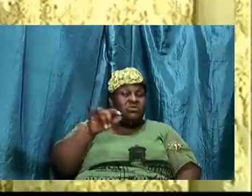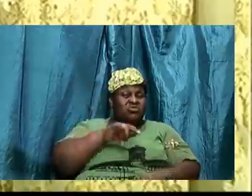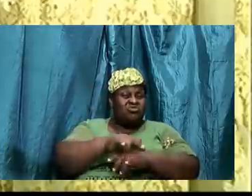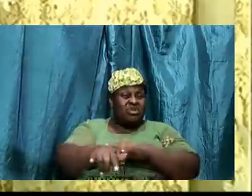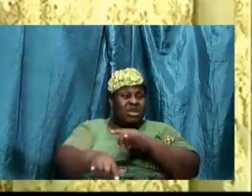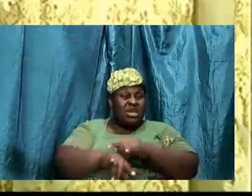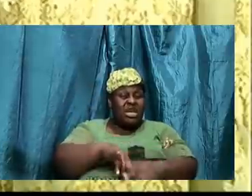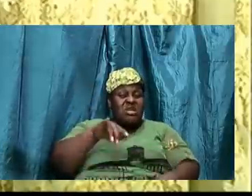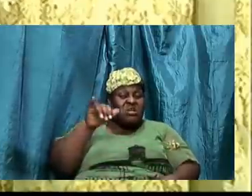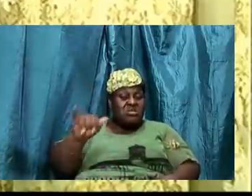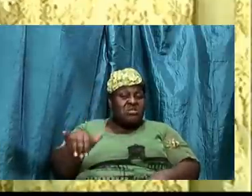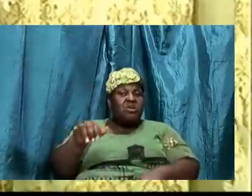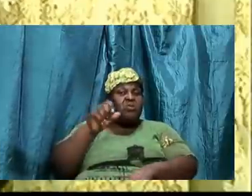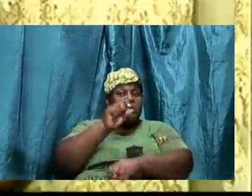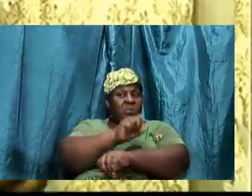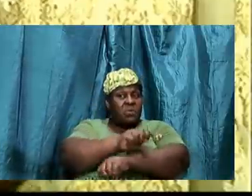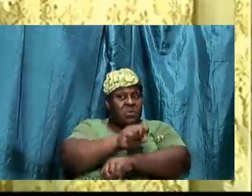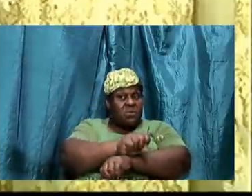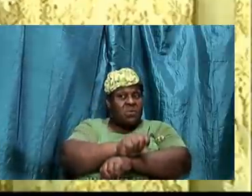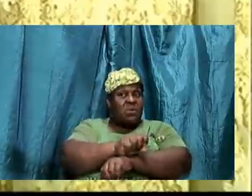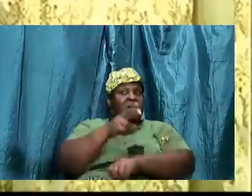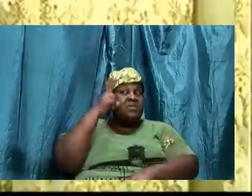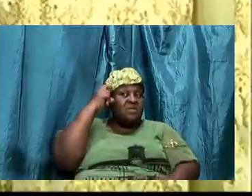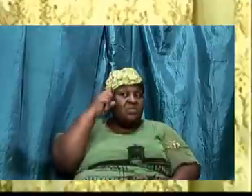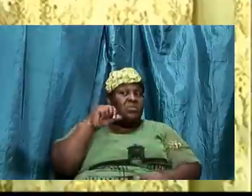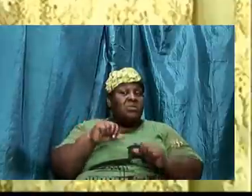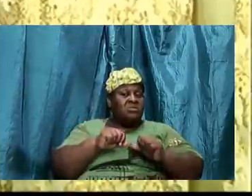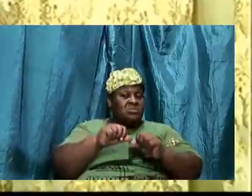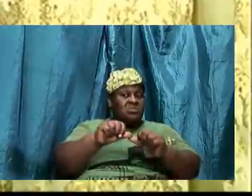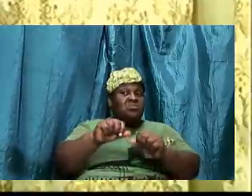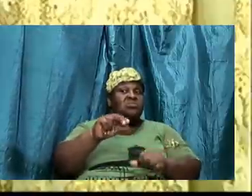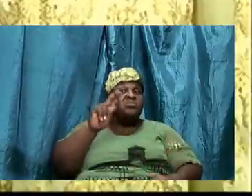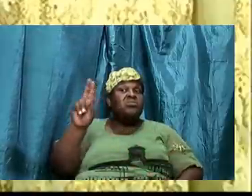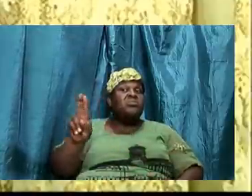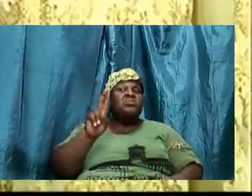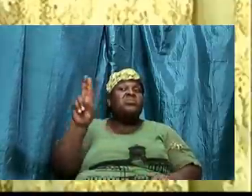And he will continue to use it.